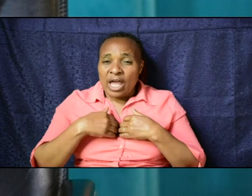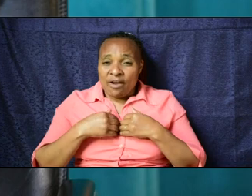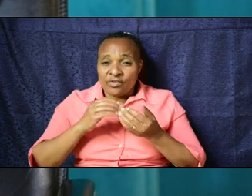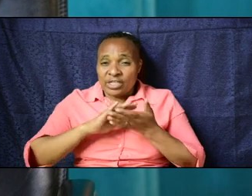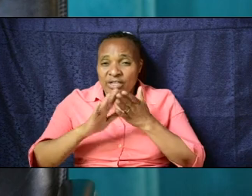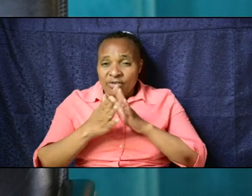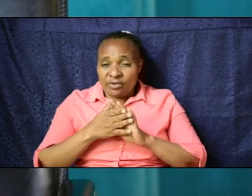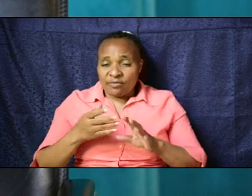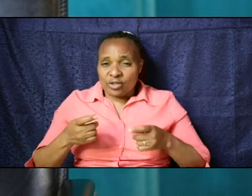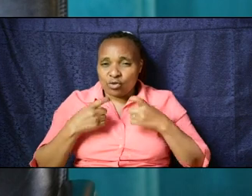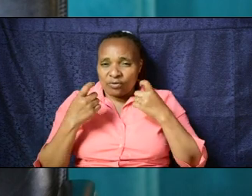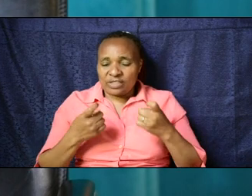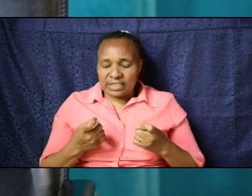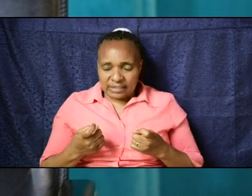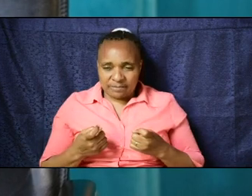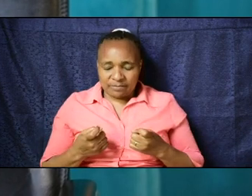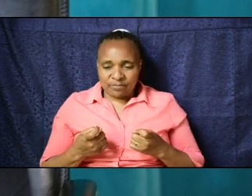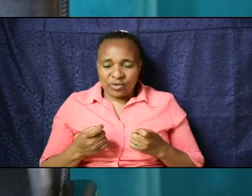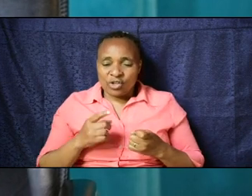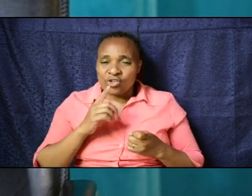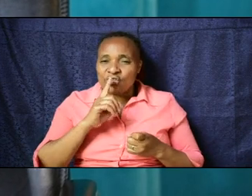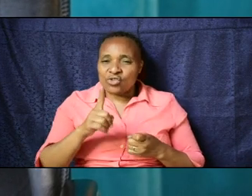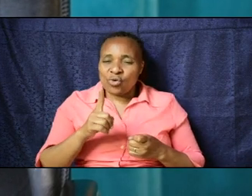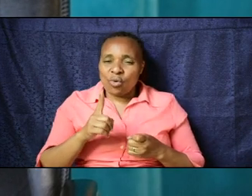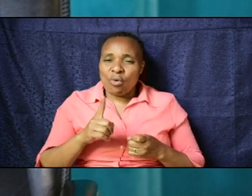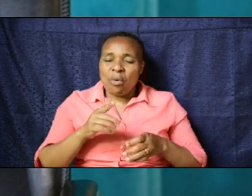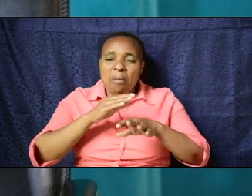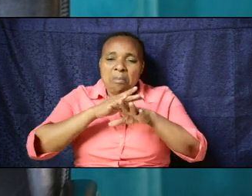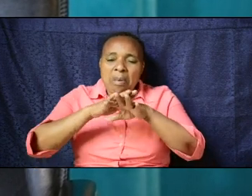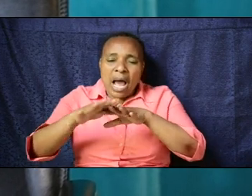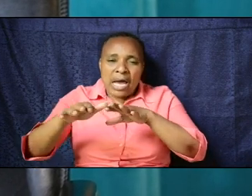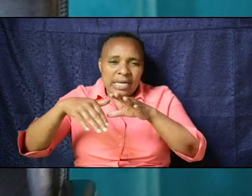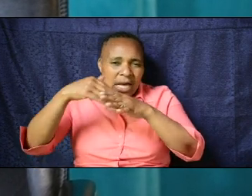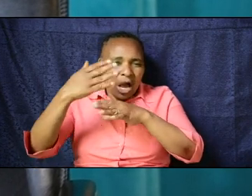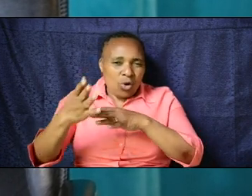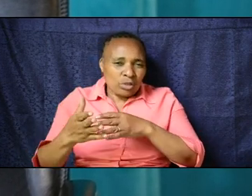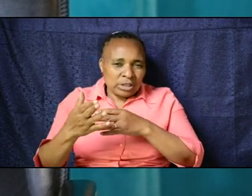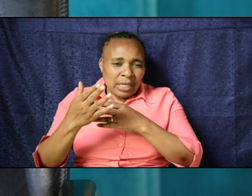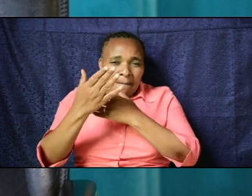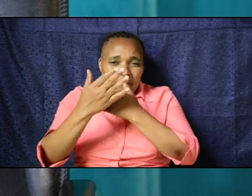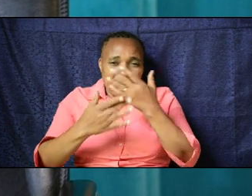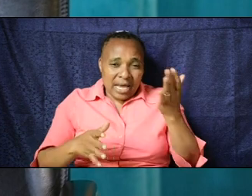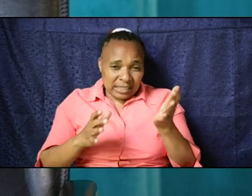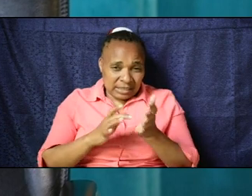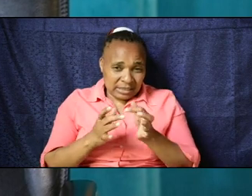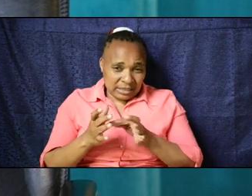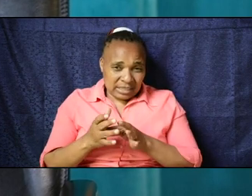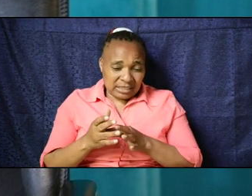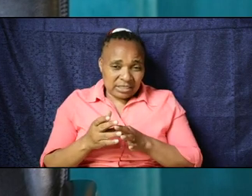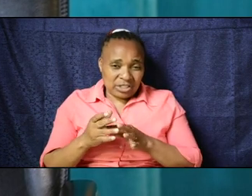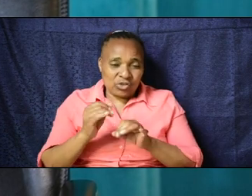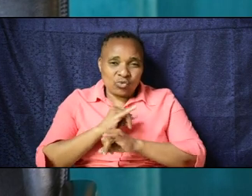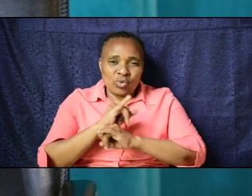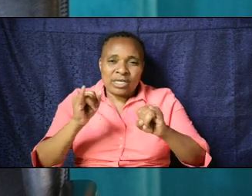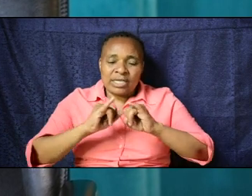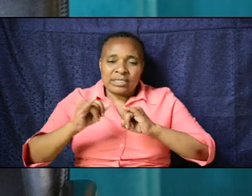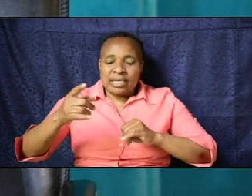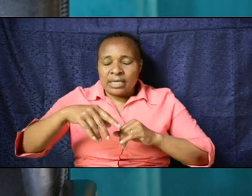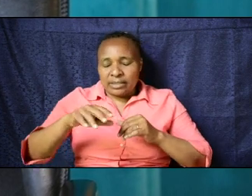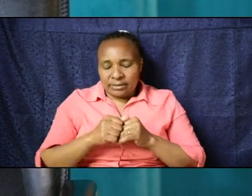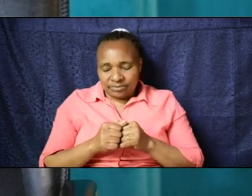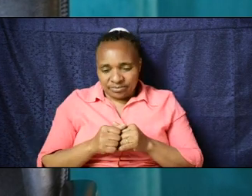sins. So Jesus poured out his blood so that he can forgive us our sins.